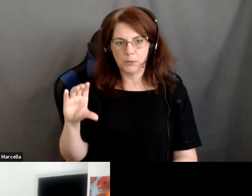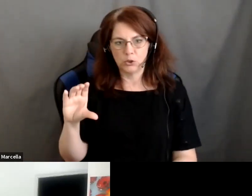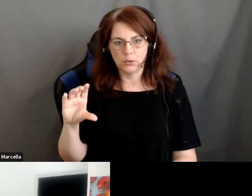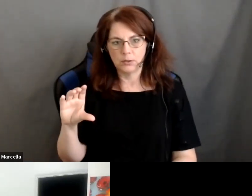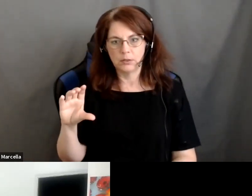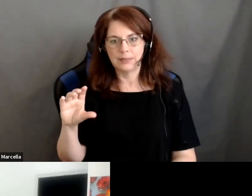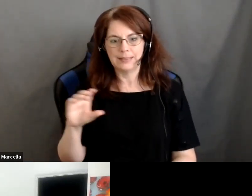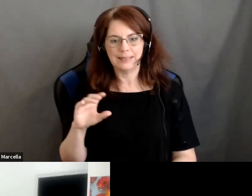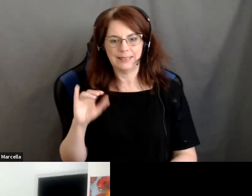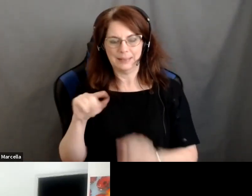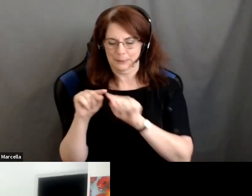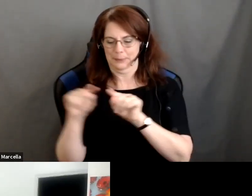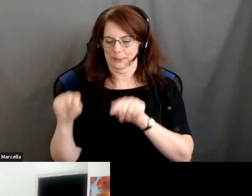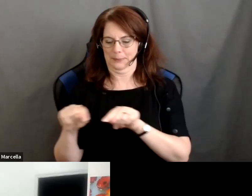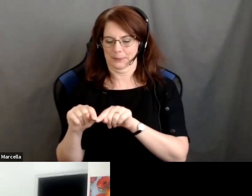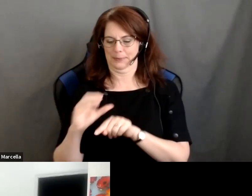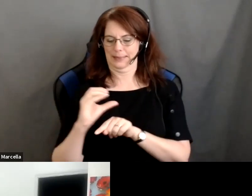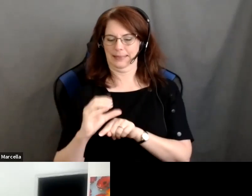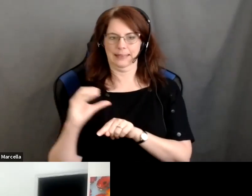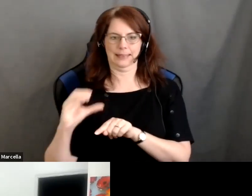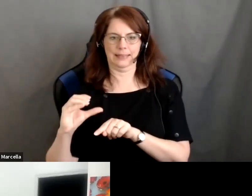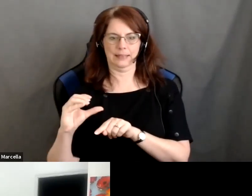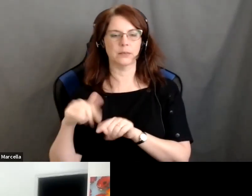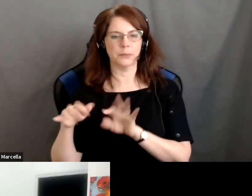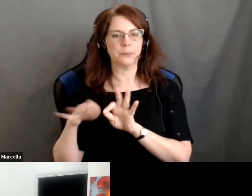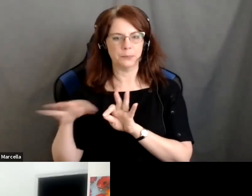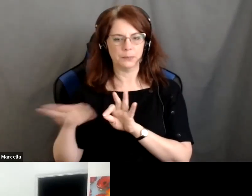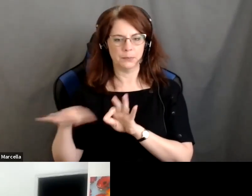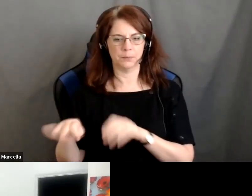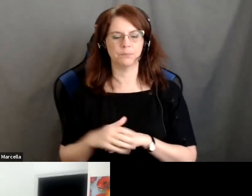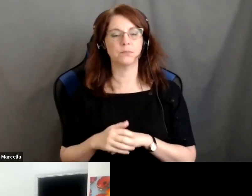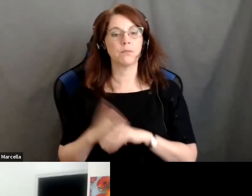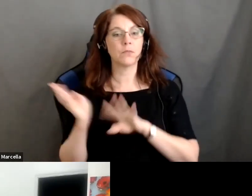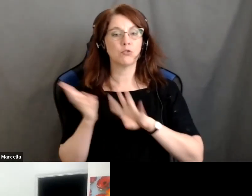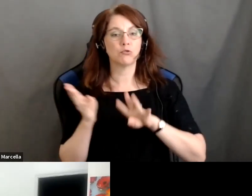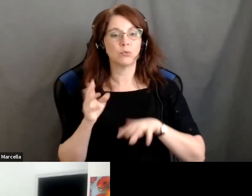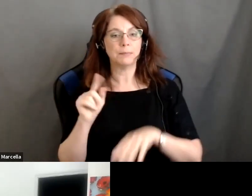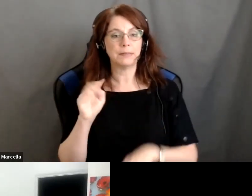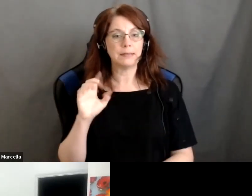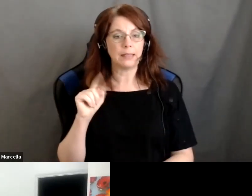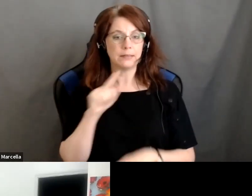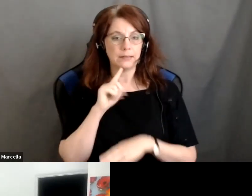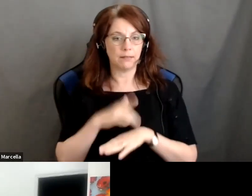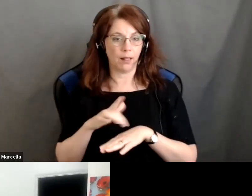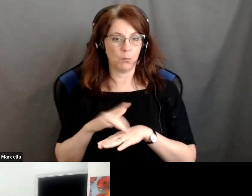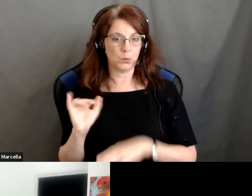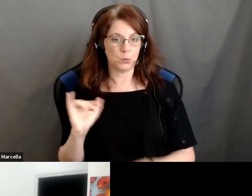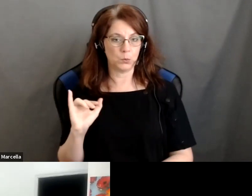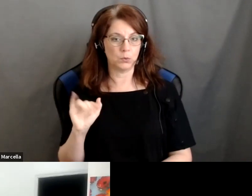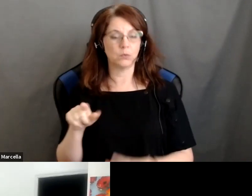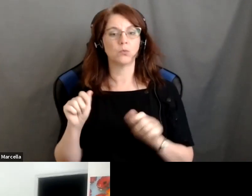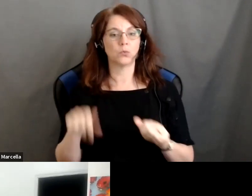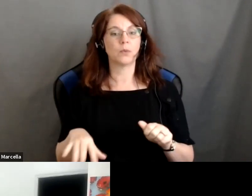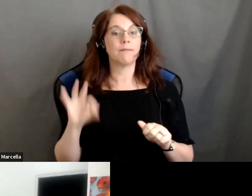which is the CC tab on the menu bar. Stream text is also available for today's calls. You can find that